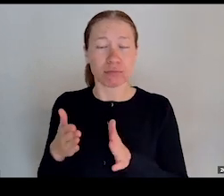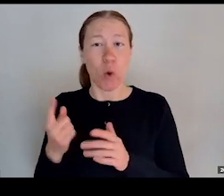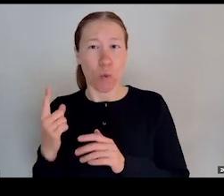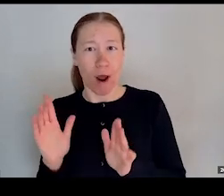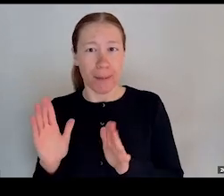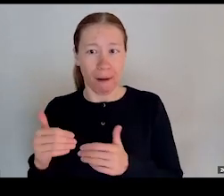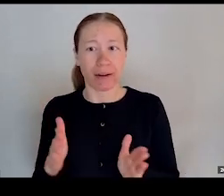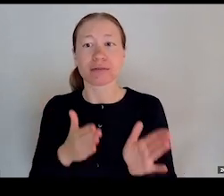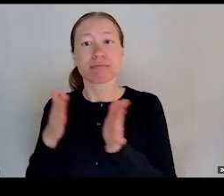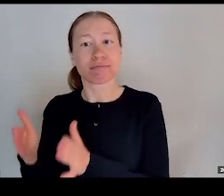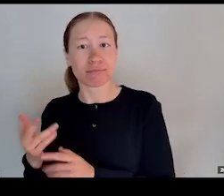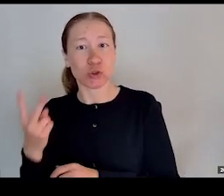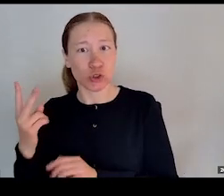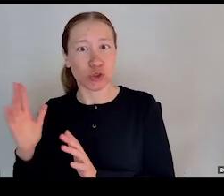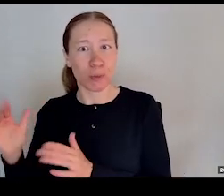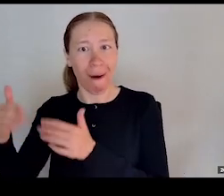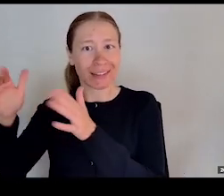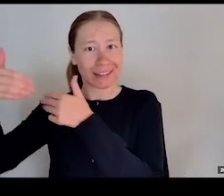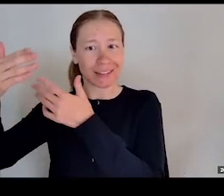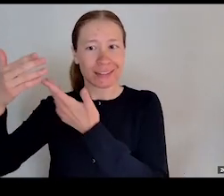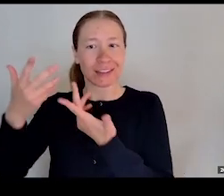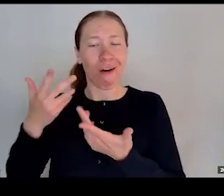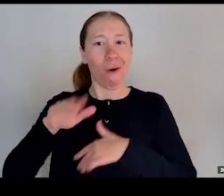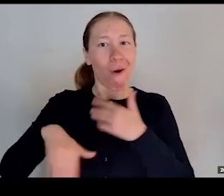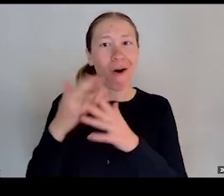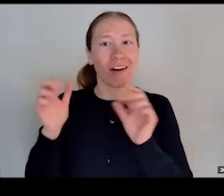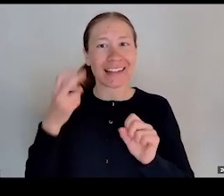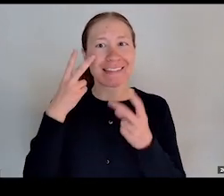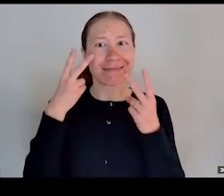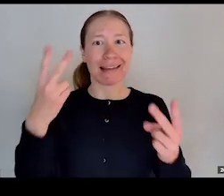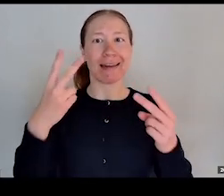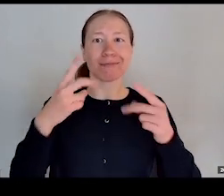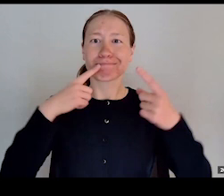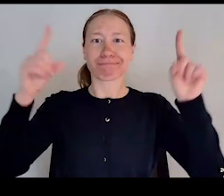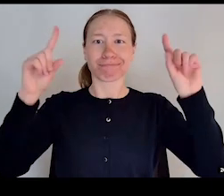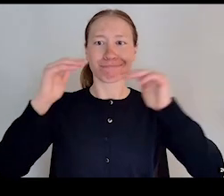the person on the right has 2, so that they're all able to see over the threshold to the same height.